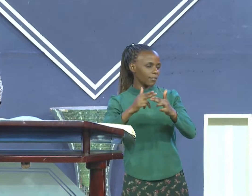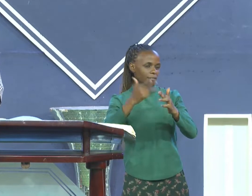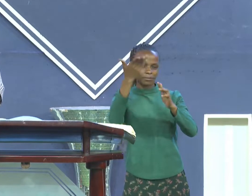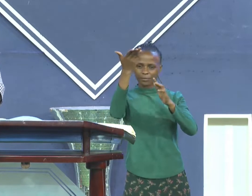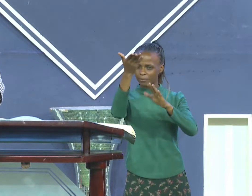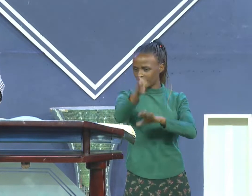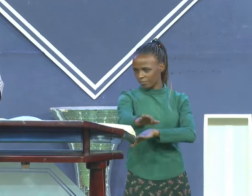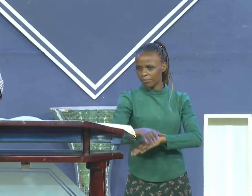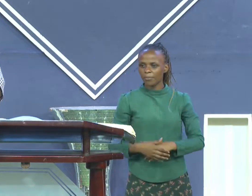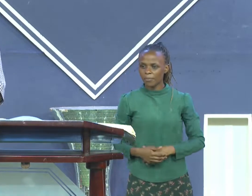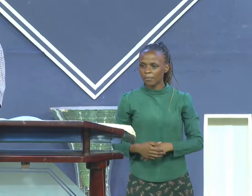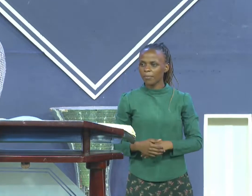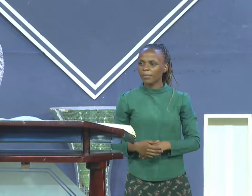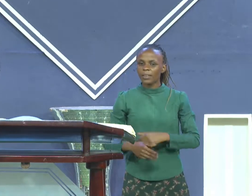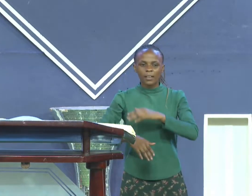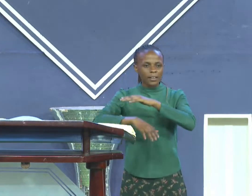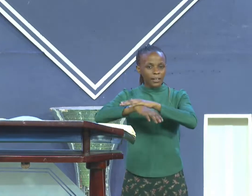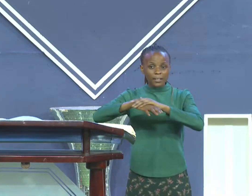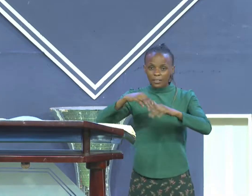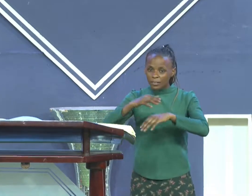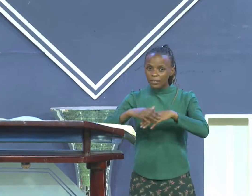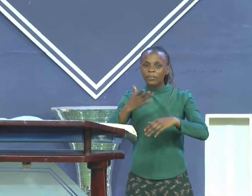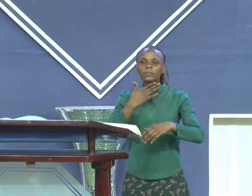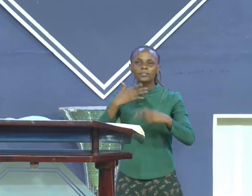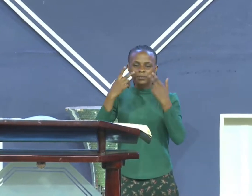die. So she didn't want to see her son